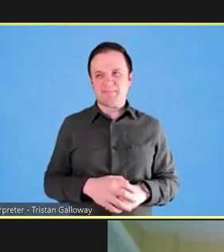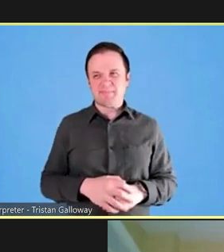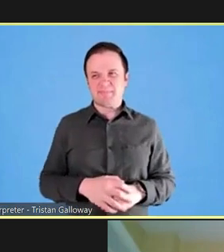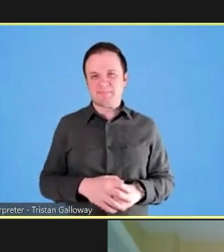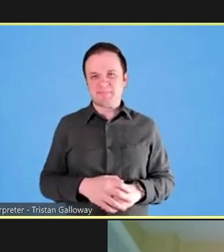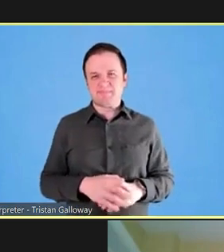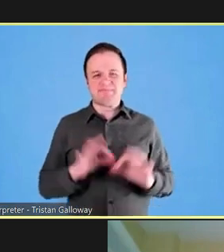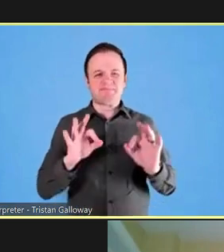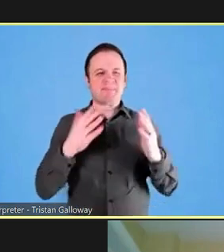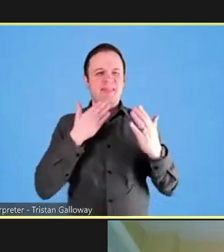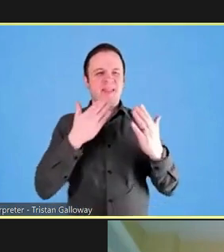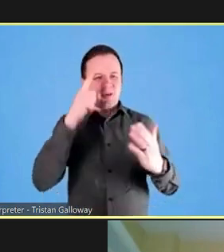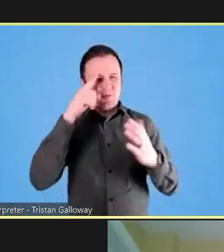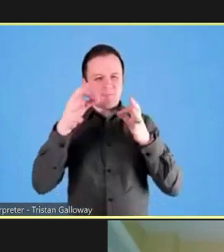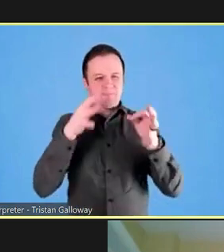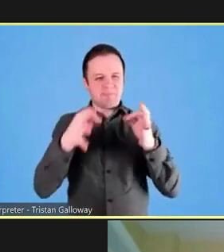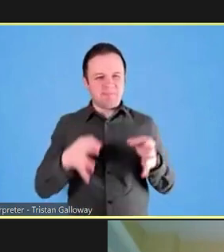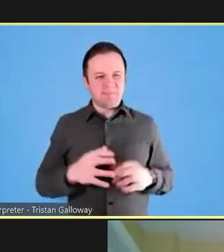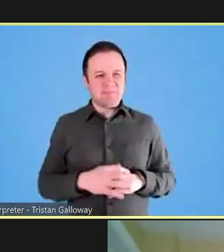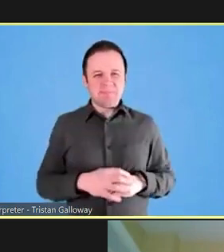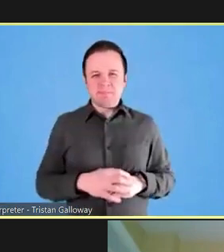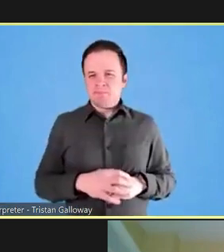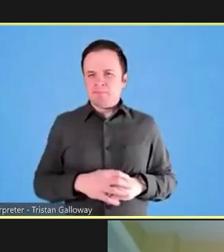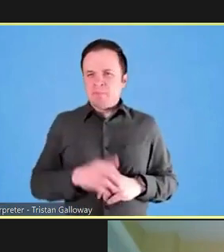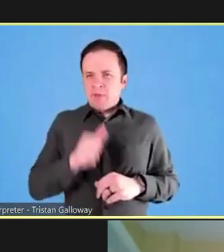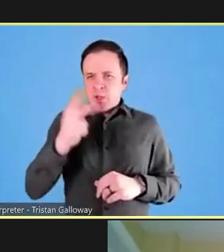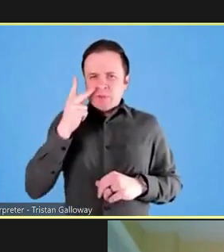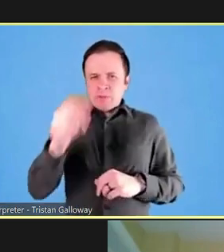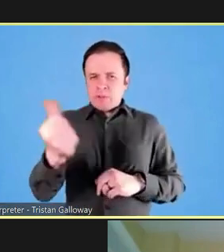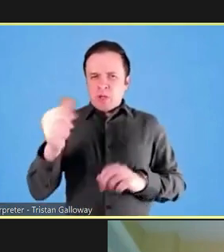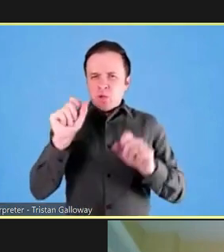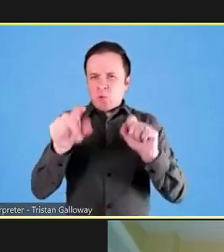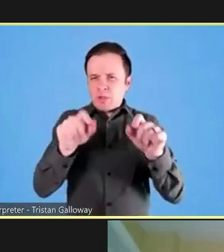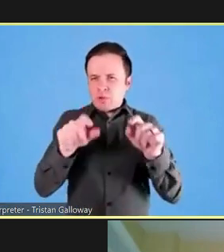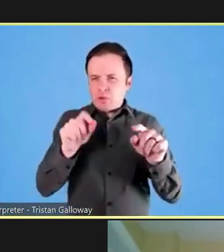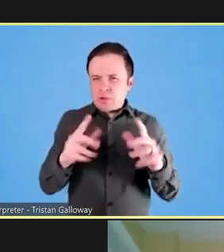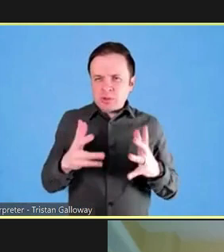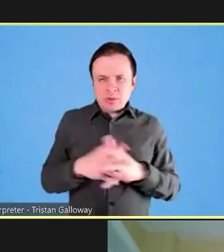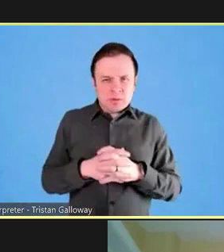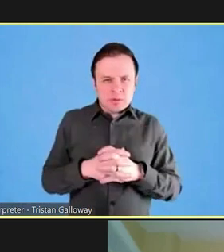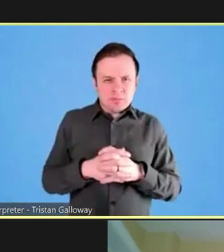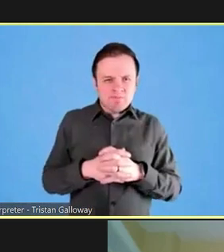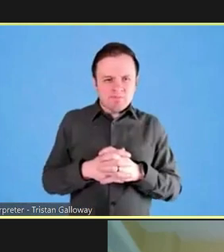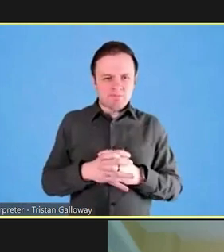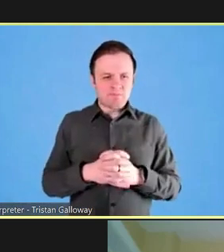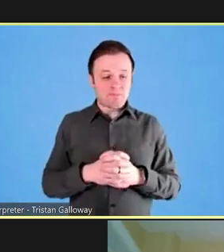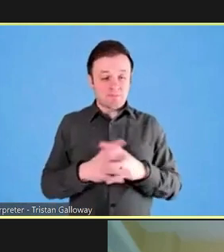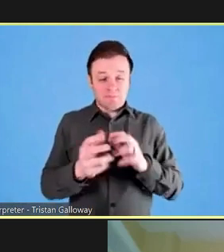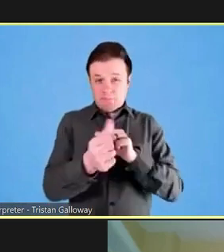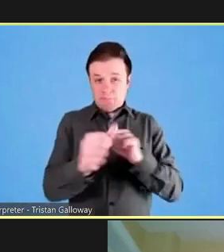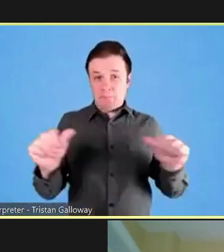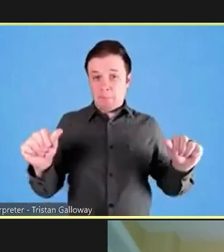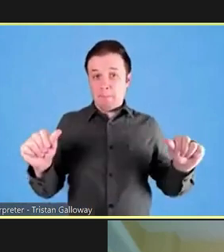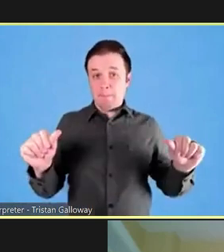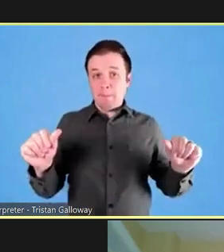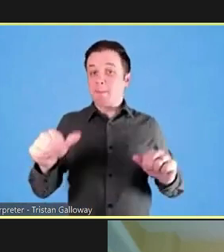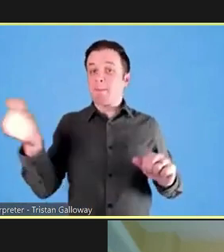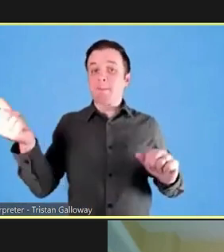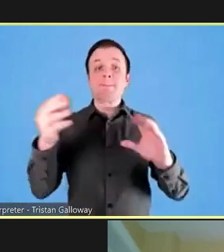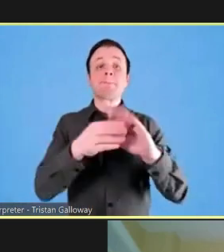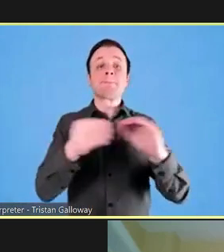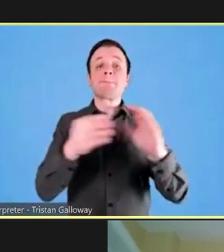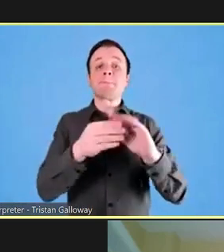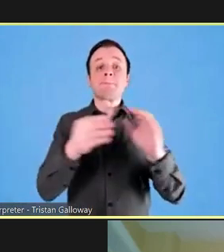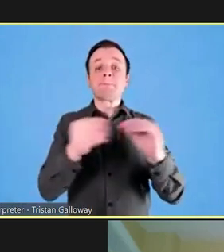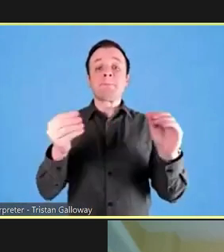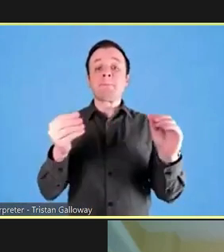Great. Thank you for the thorough answer. I don't see any other questions rolling in. Any other comments or